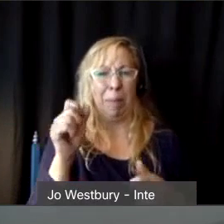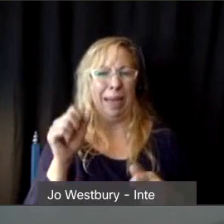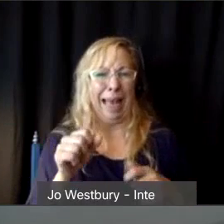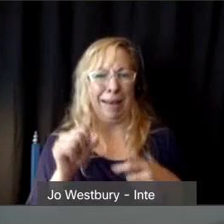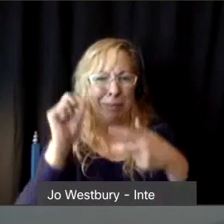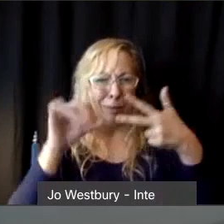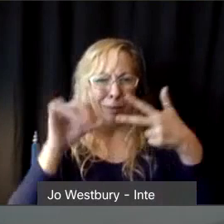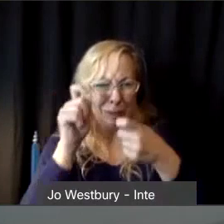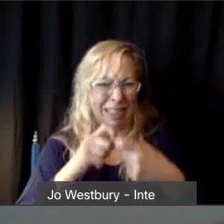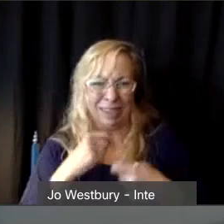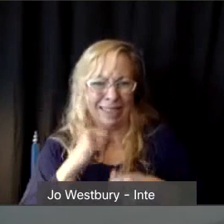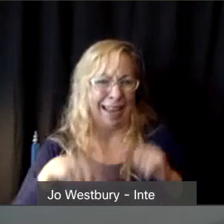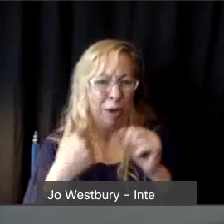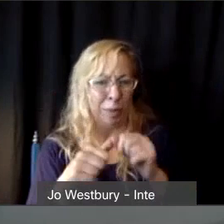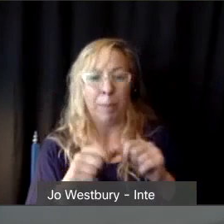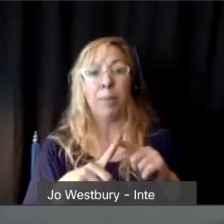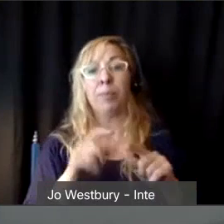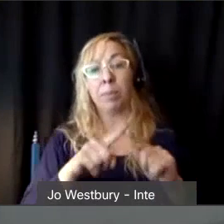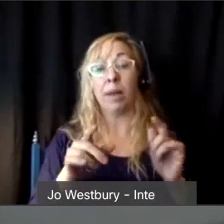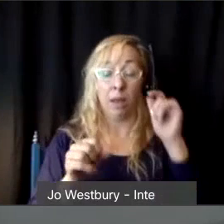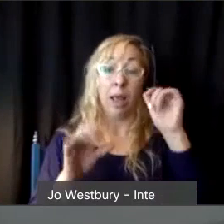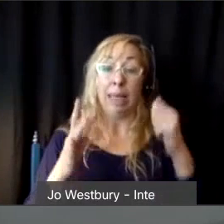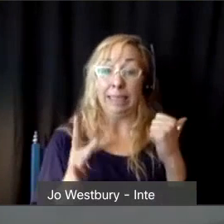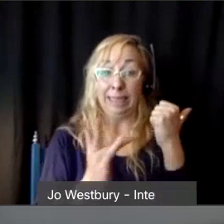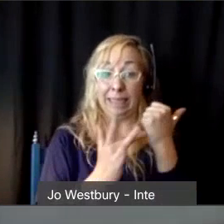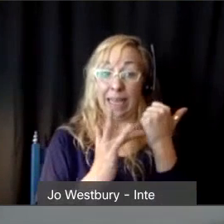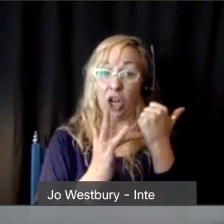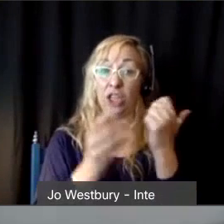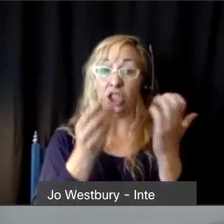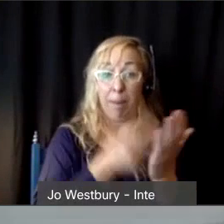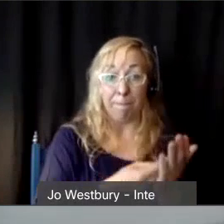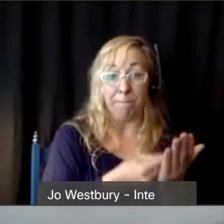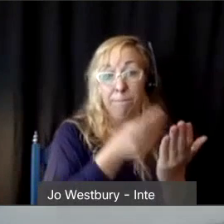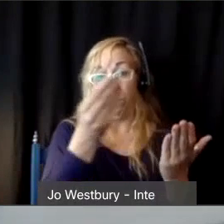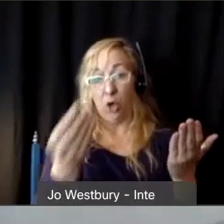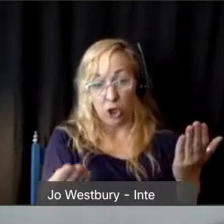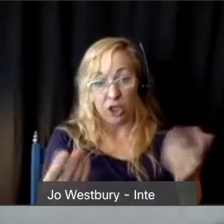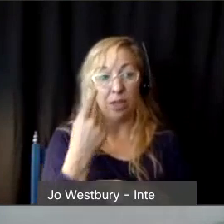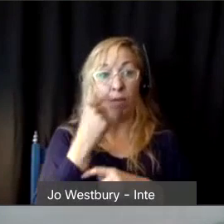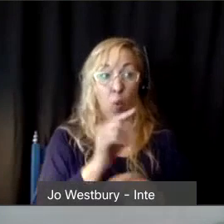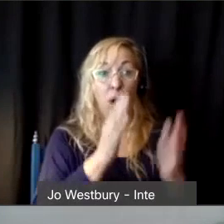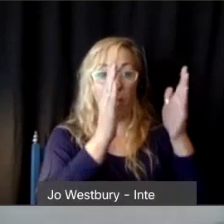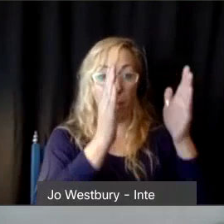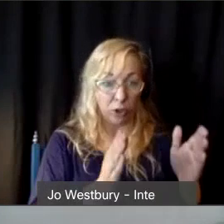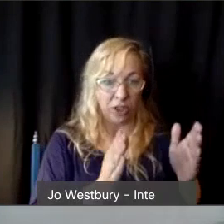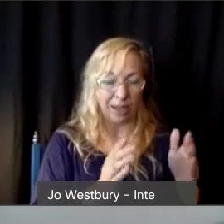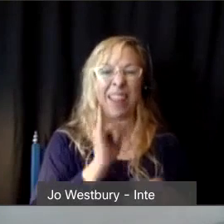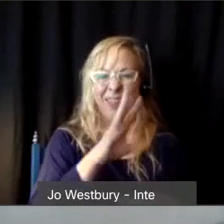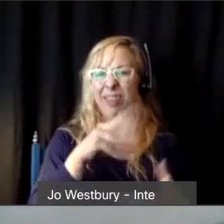and don't. And so technology purchased for the person would be included in